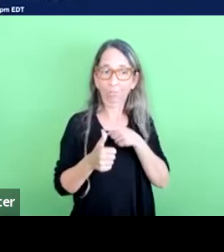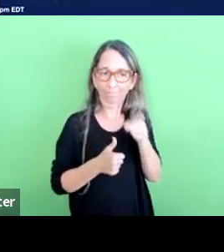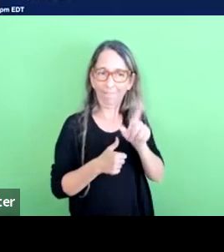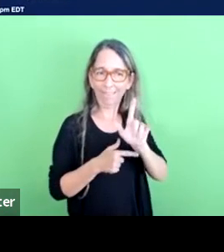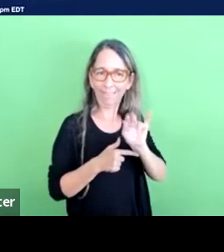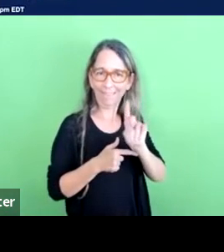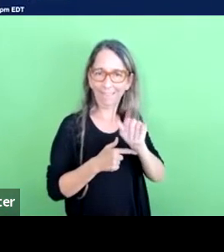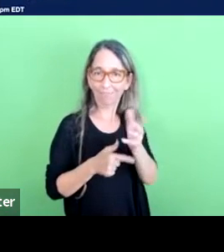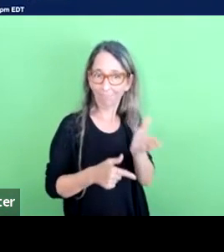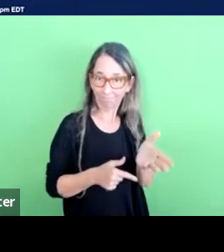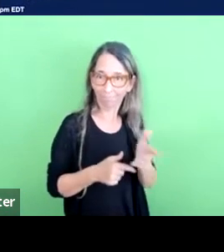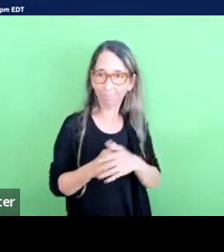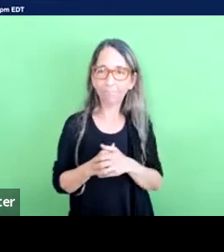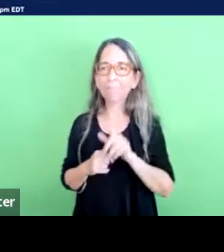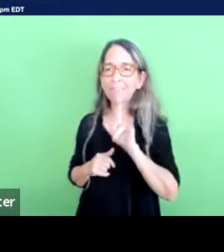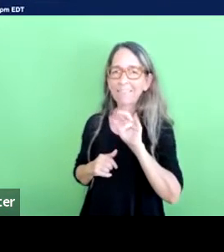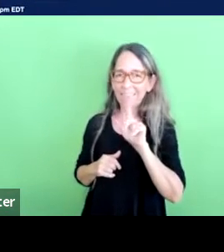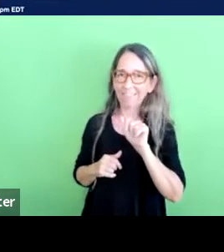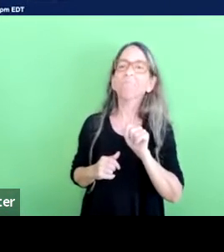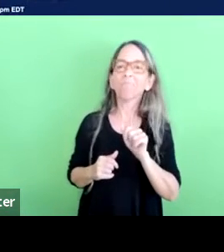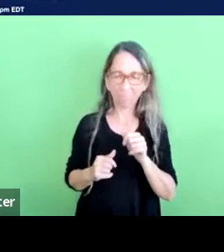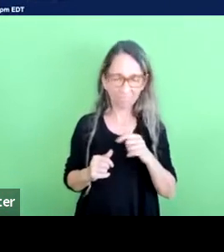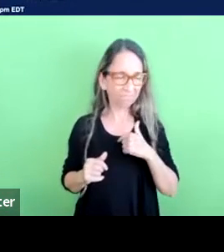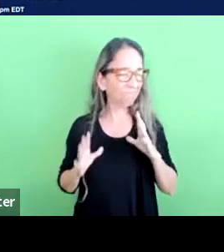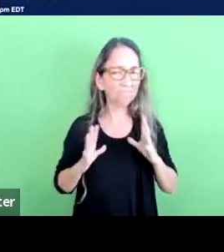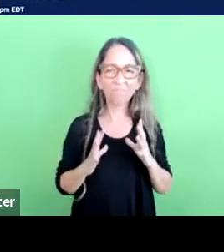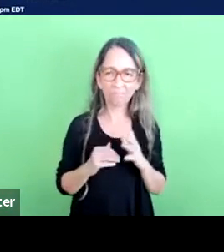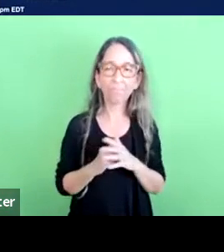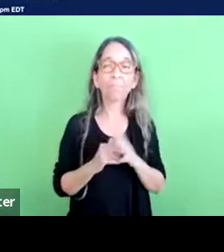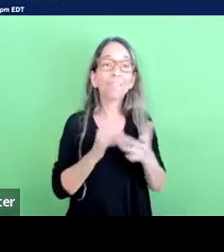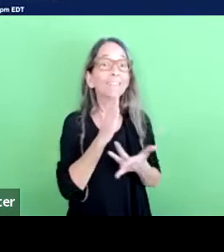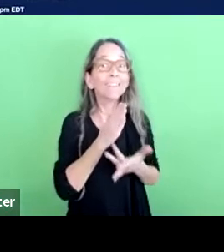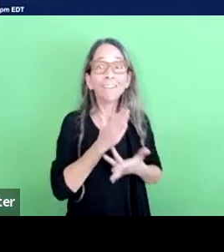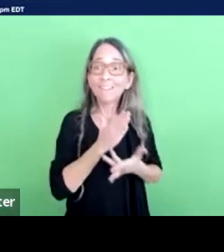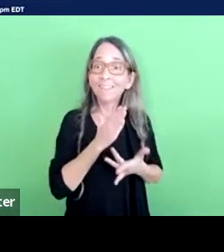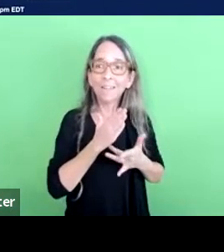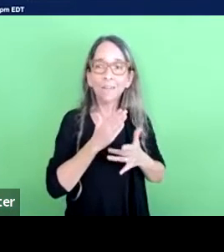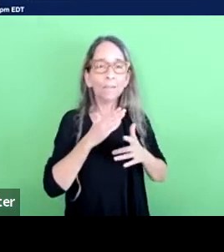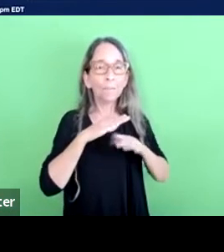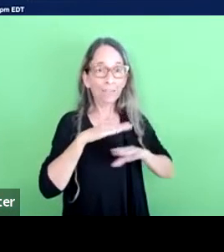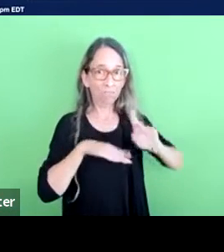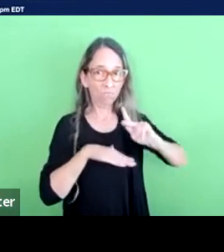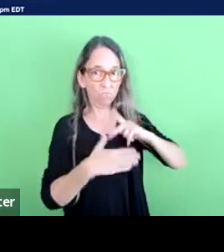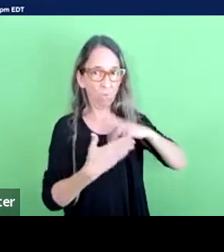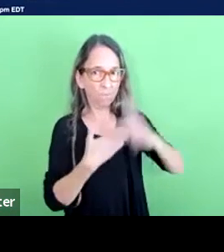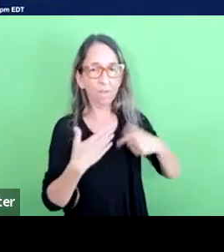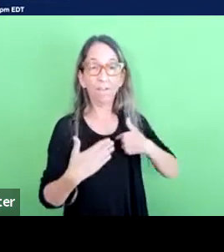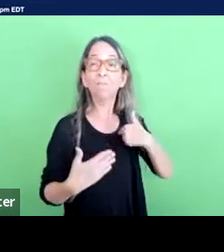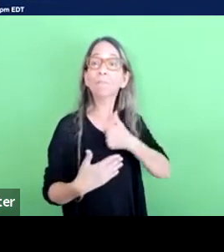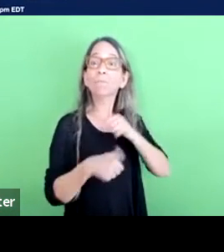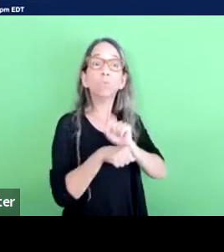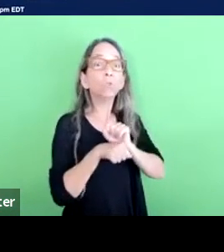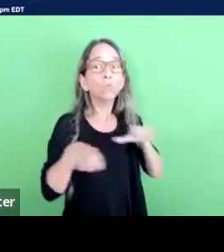Sure. At the Technology Access Program, we've been doing work related to